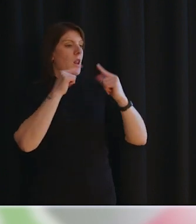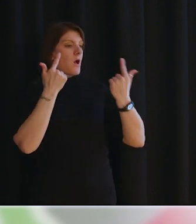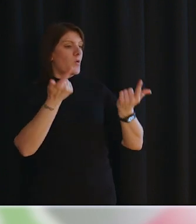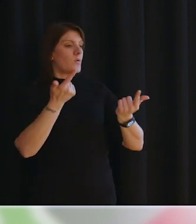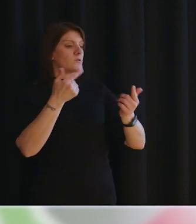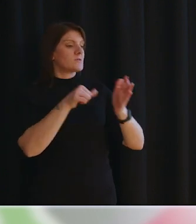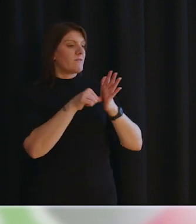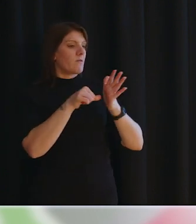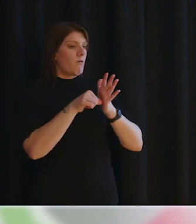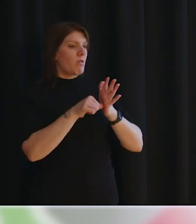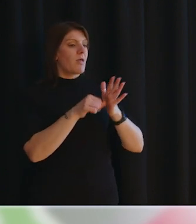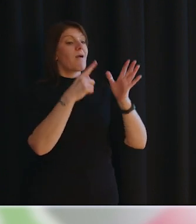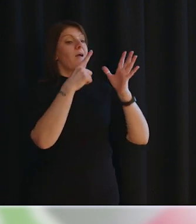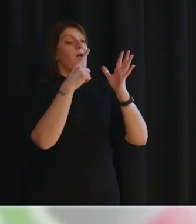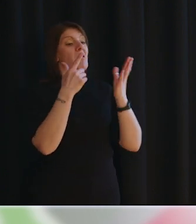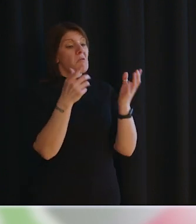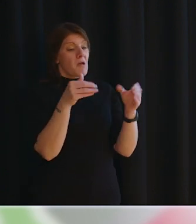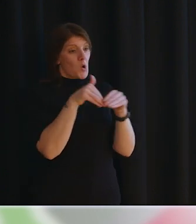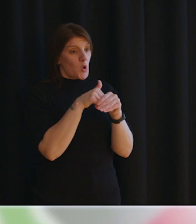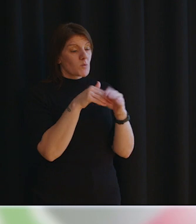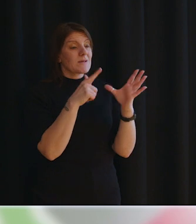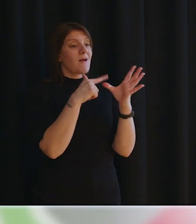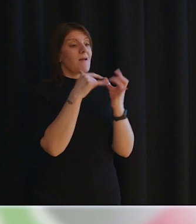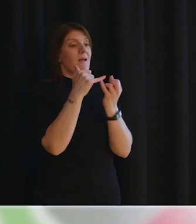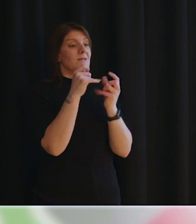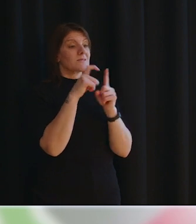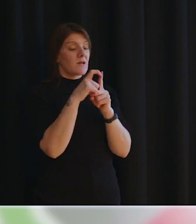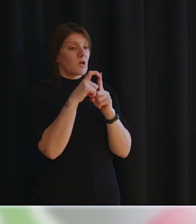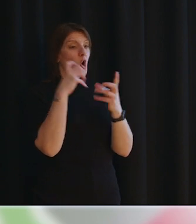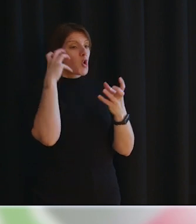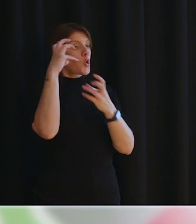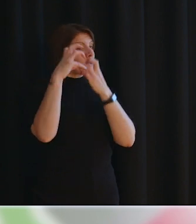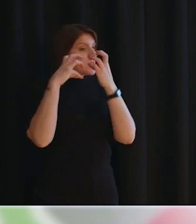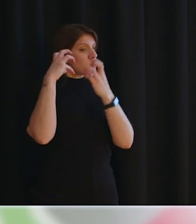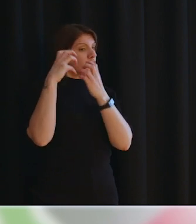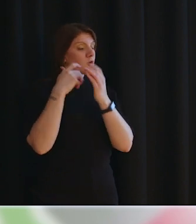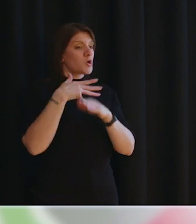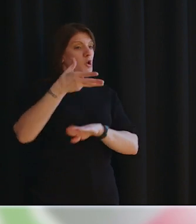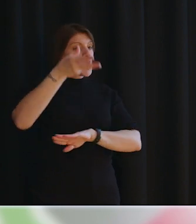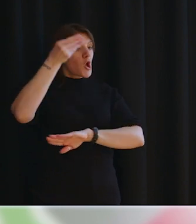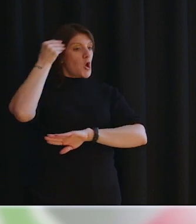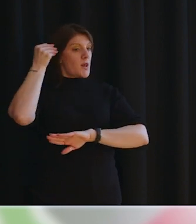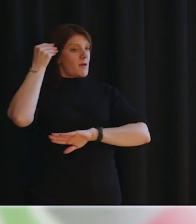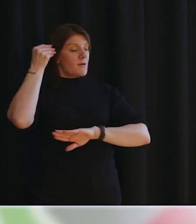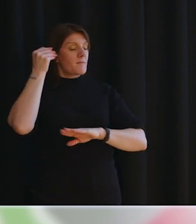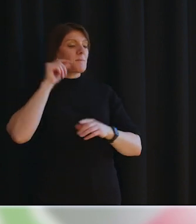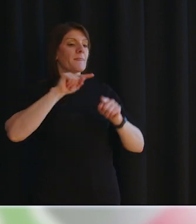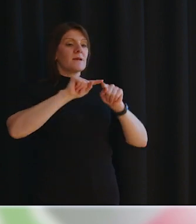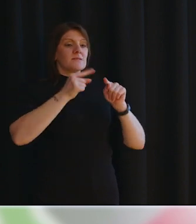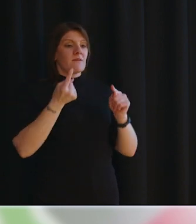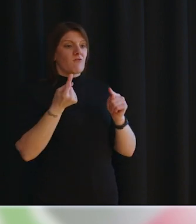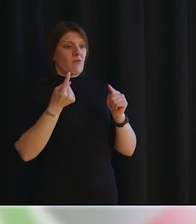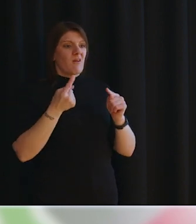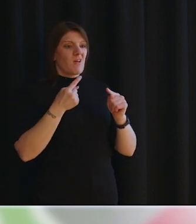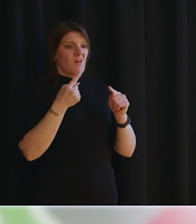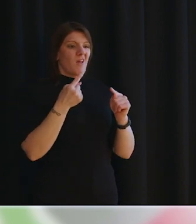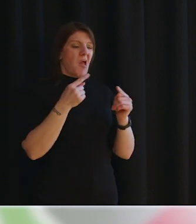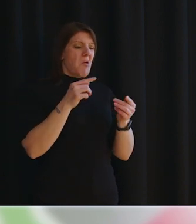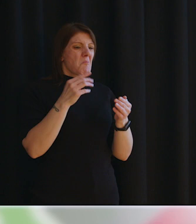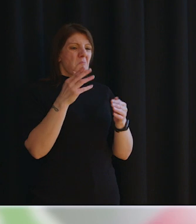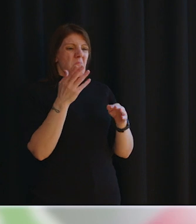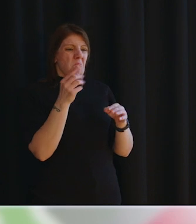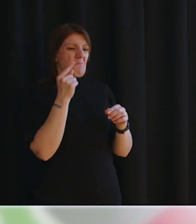like ASD. It's cognition and learning, so different ranges of mild, severe, profound learning